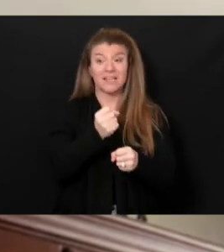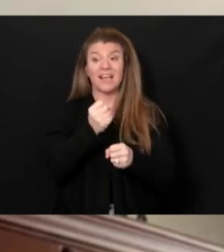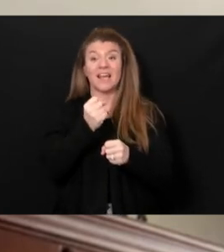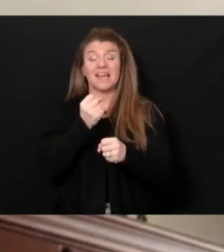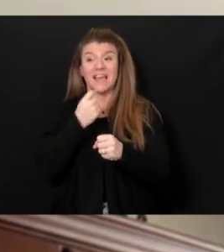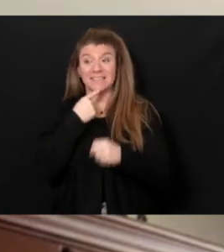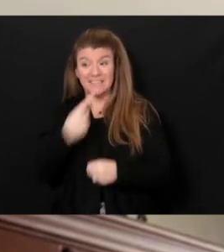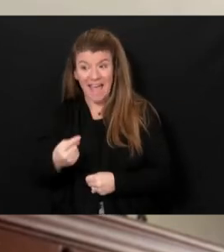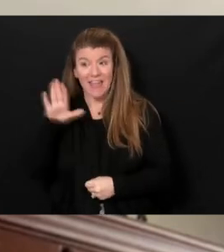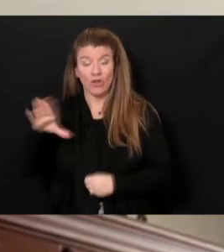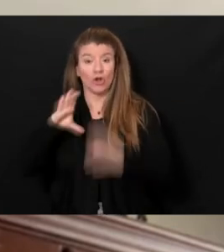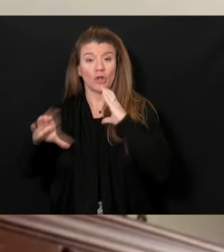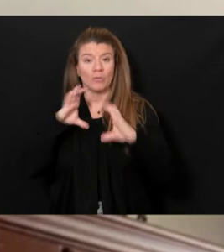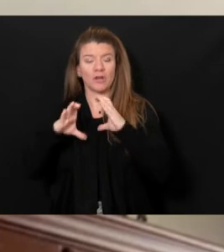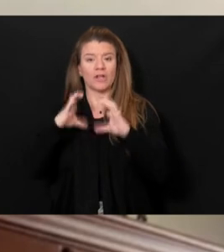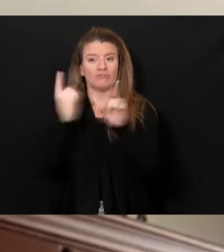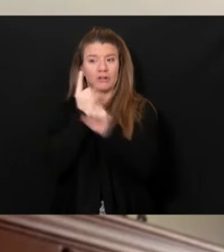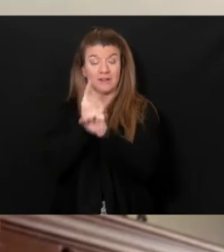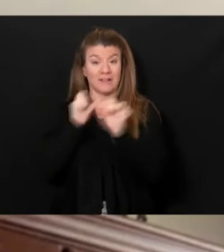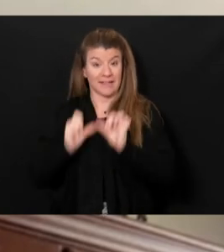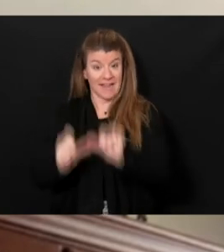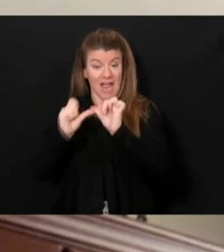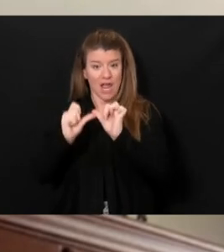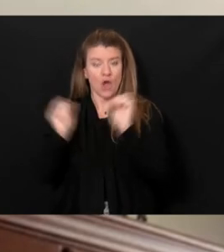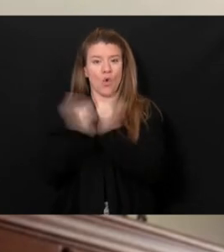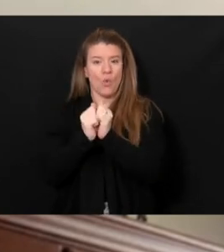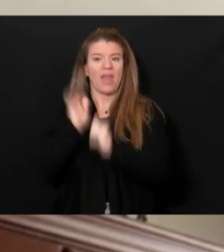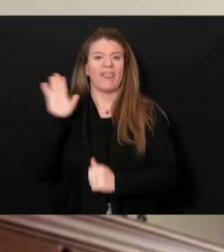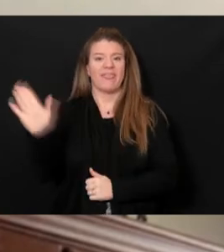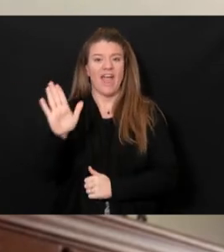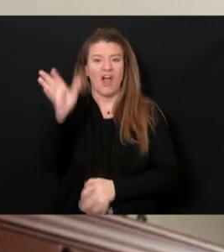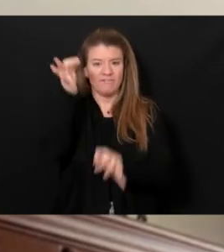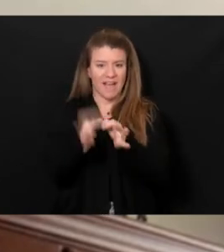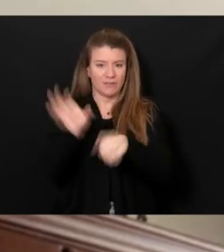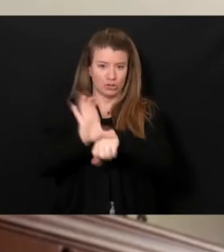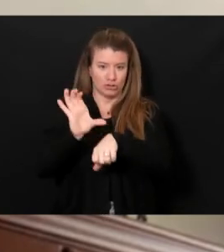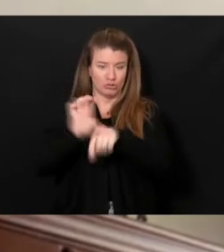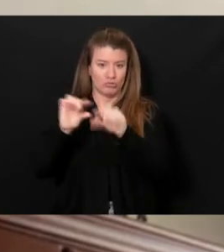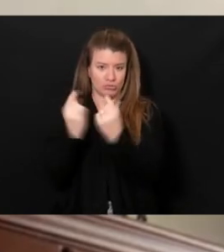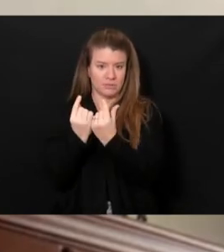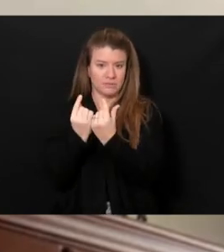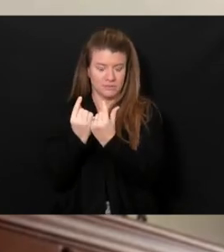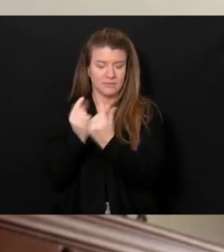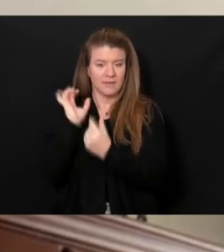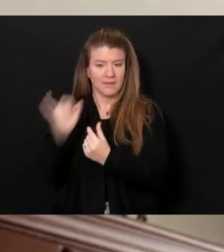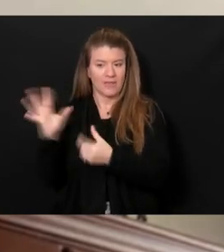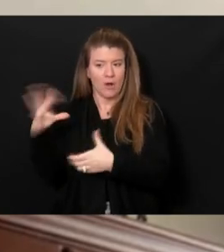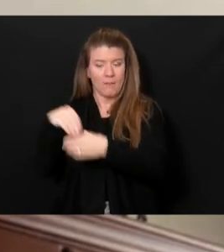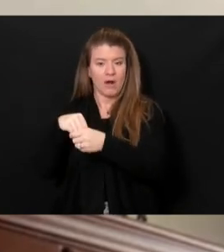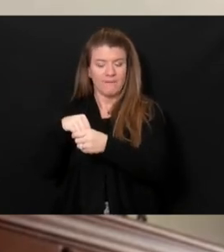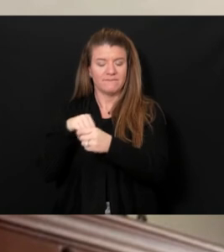communication regularly with their faith-based groups that they're a part of. So